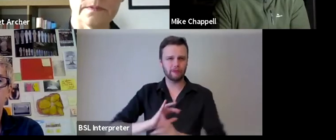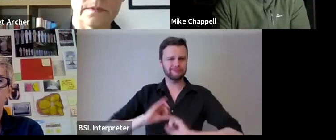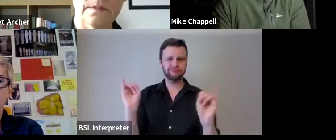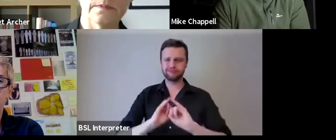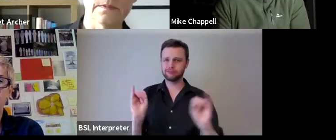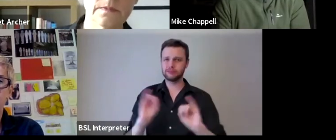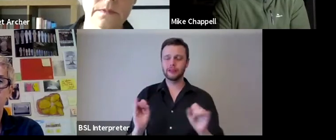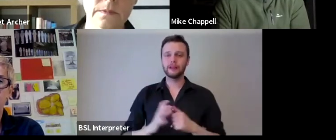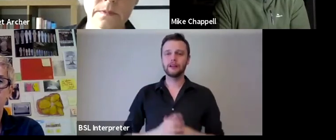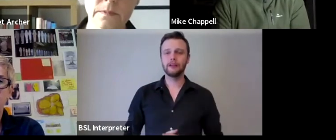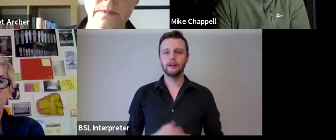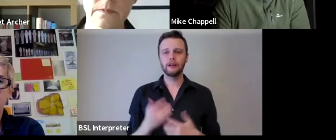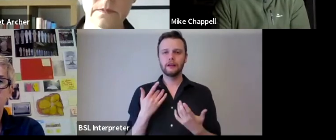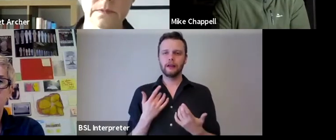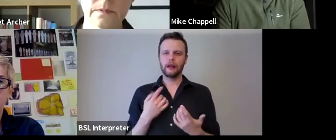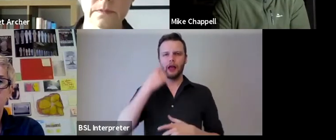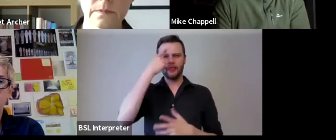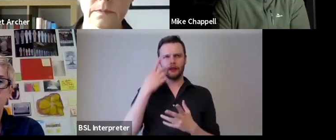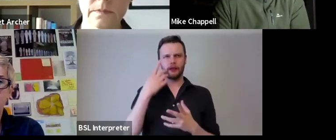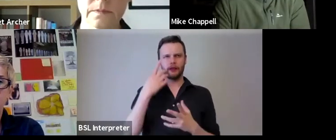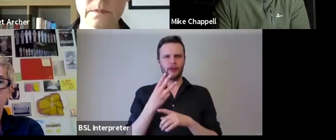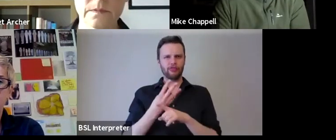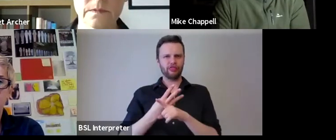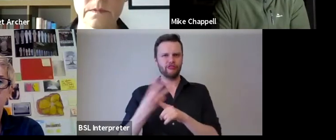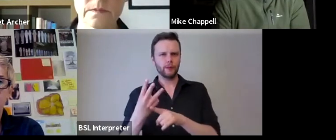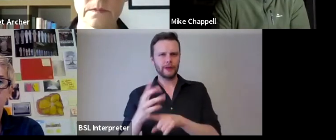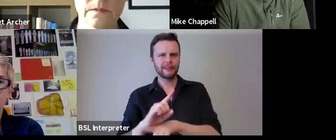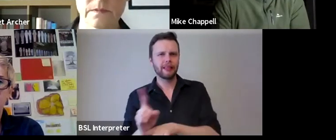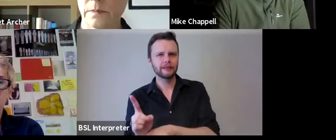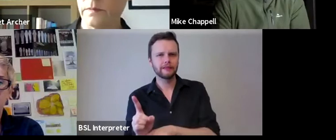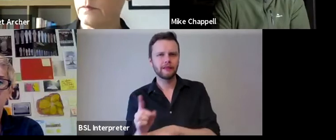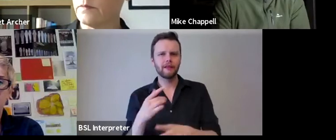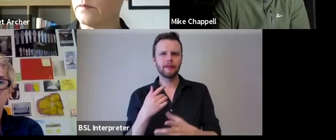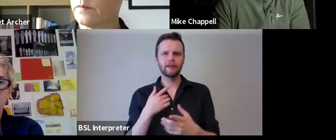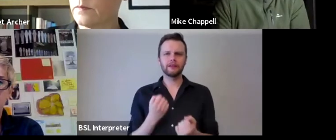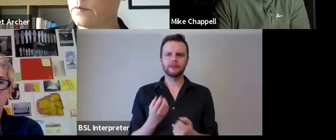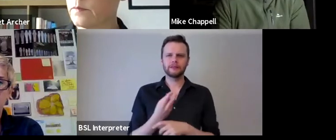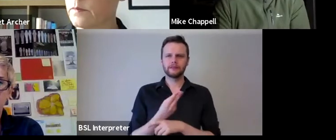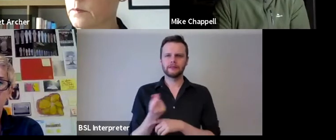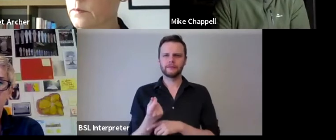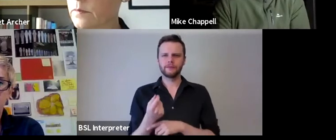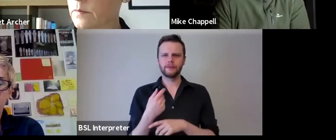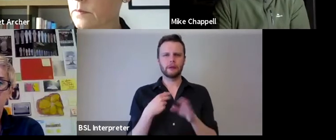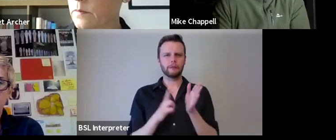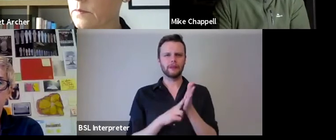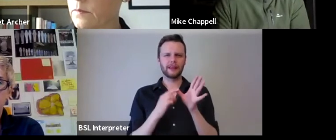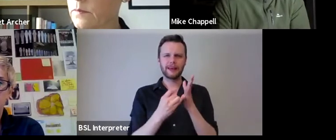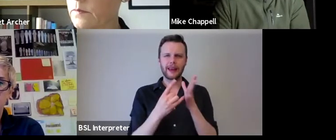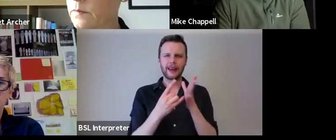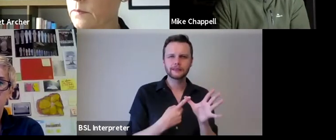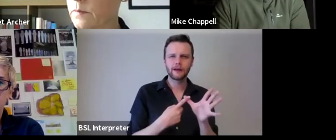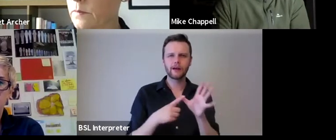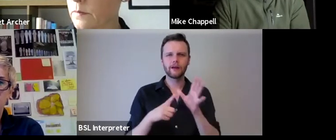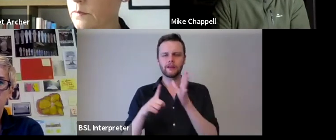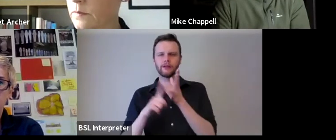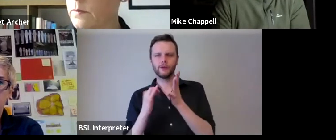catastrophes. And I think like 3 weeks later, there were like several teams. One was from like NASA, the other was from like